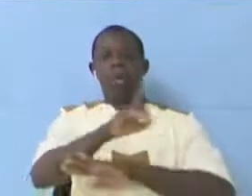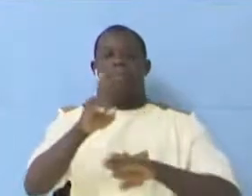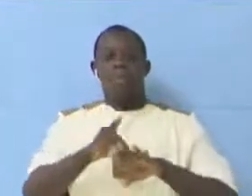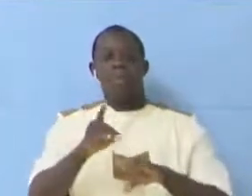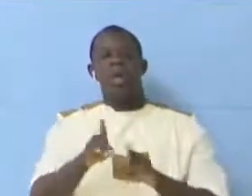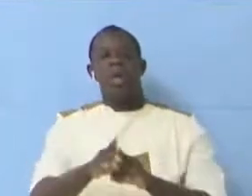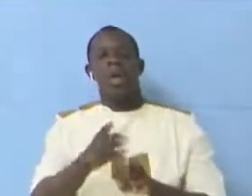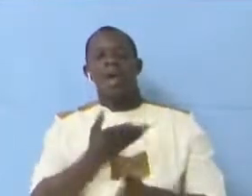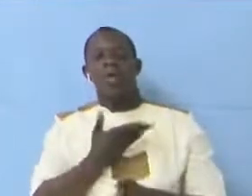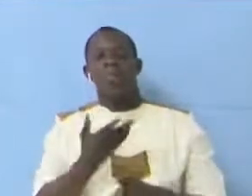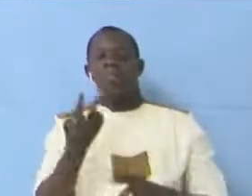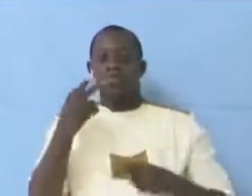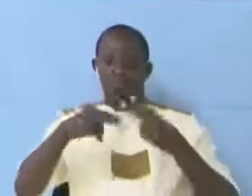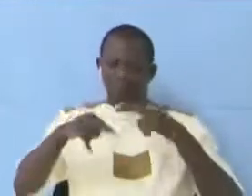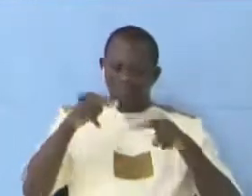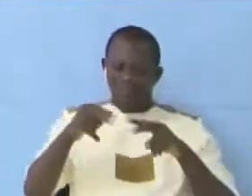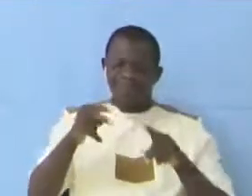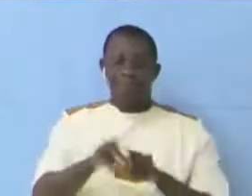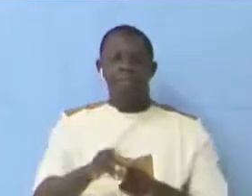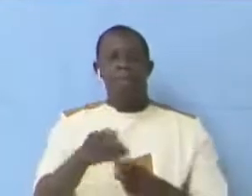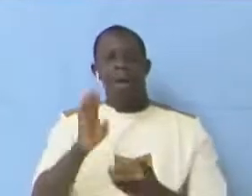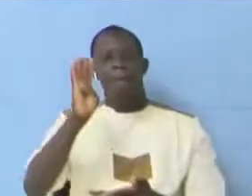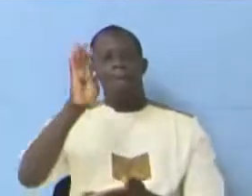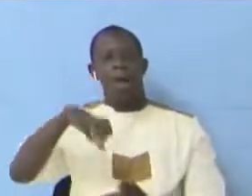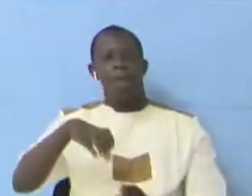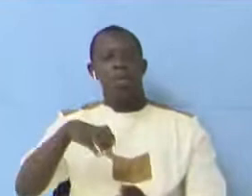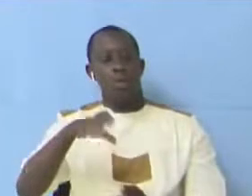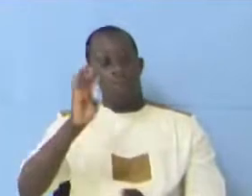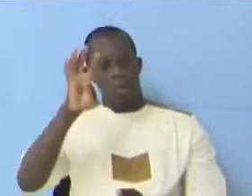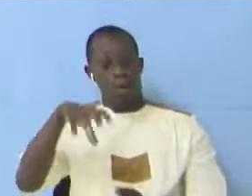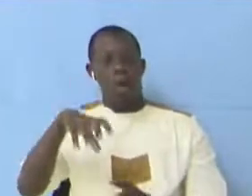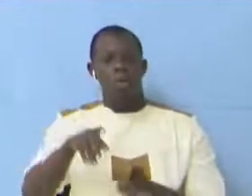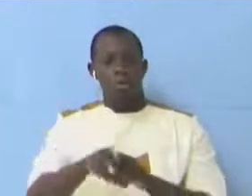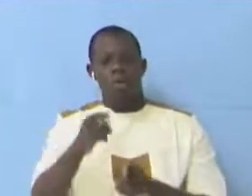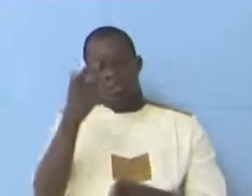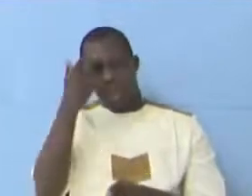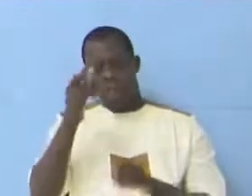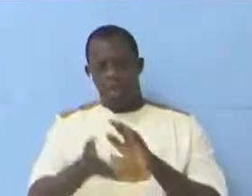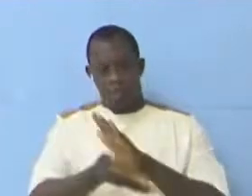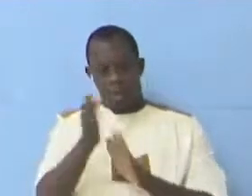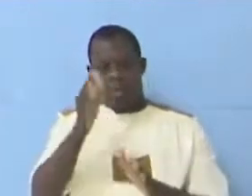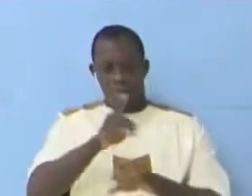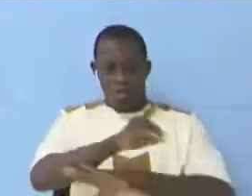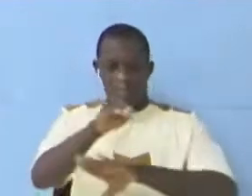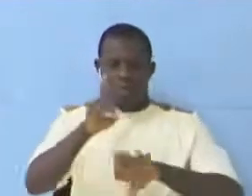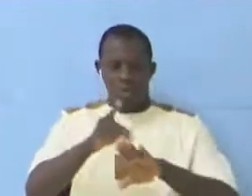reception was at Cape Point. I was from there, then I passed by.